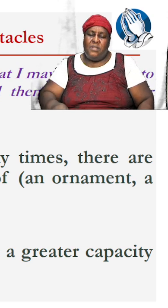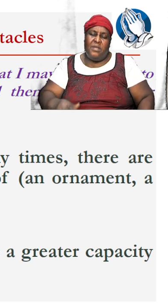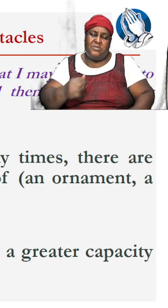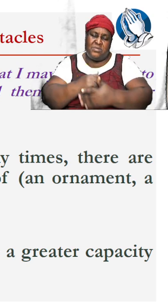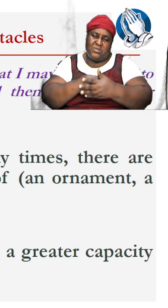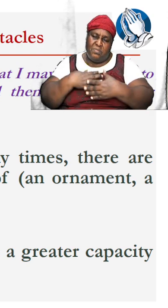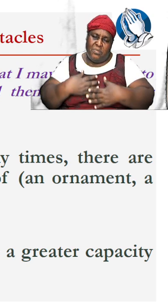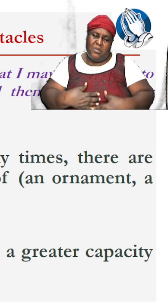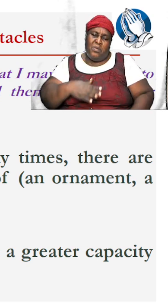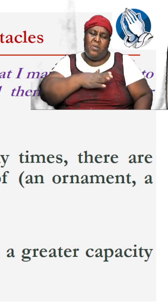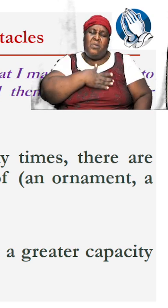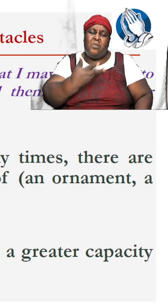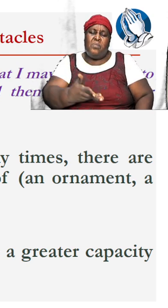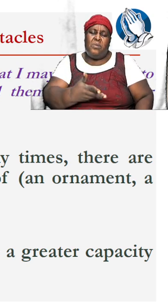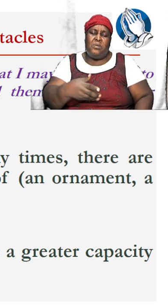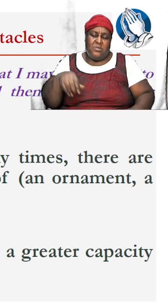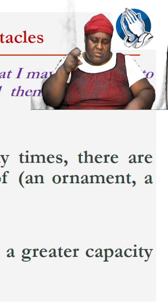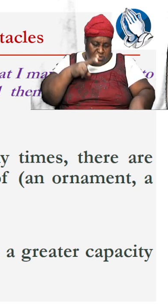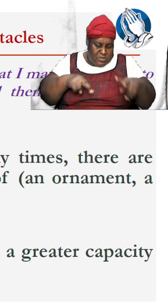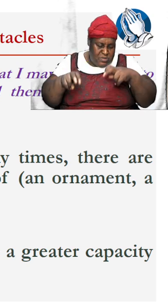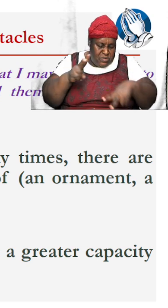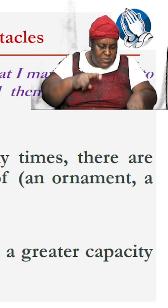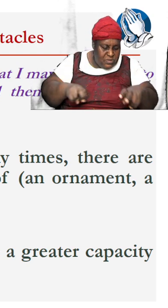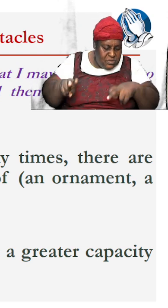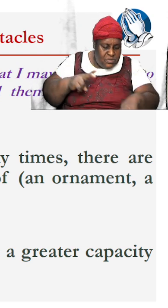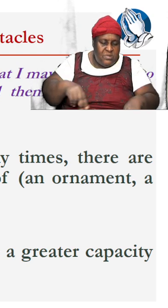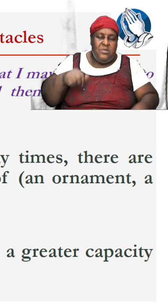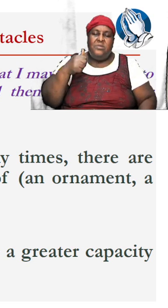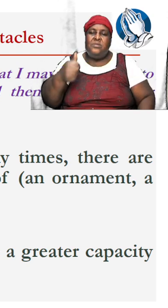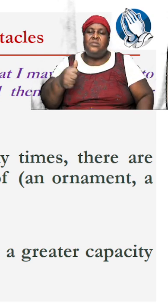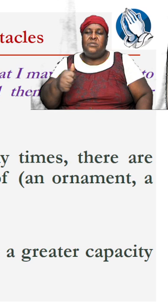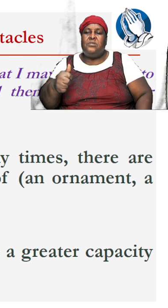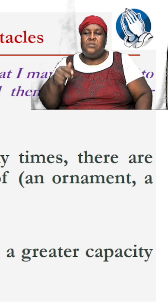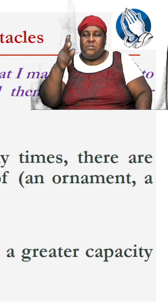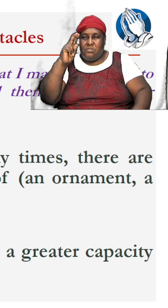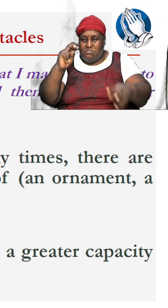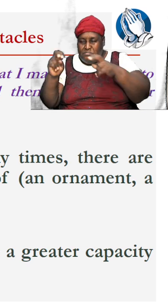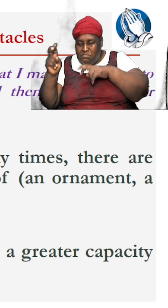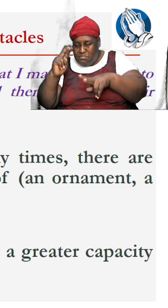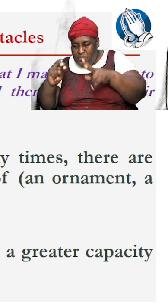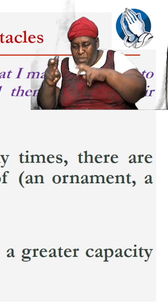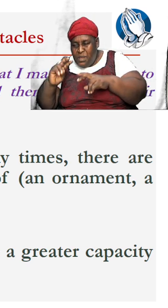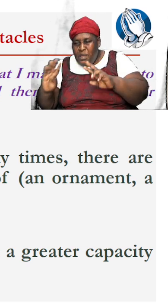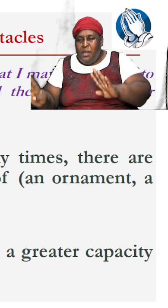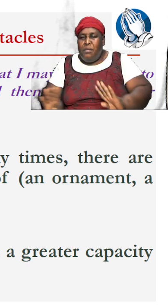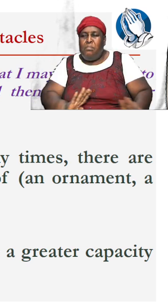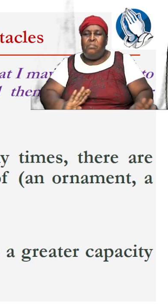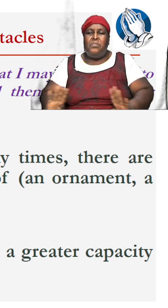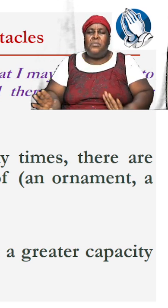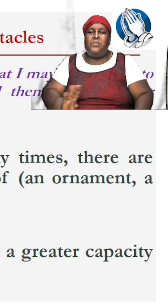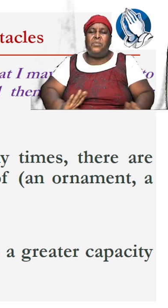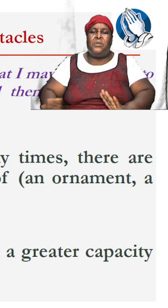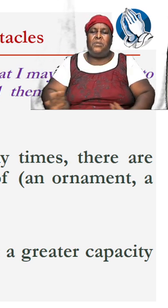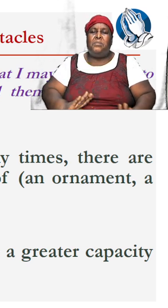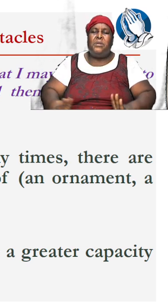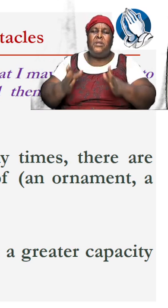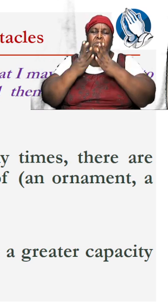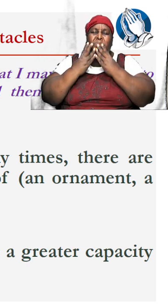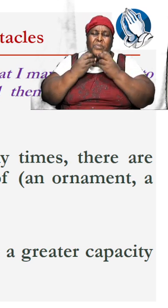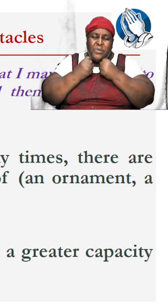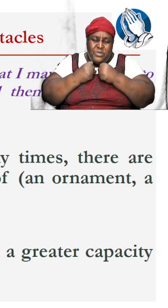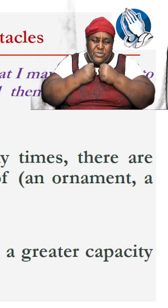is willing to search themselves, to look at that way, that habit, that ornament. And I can tell you